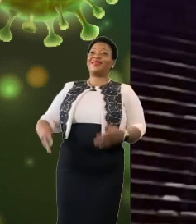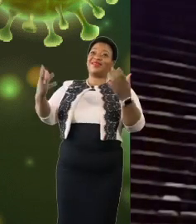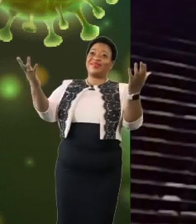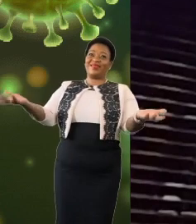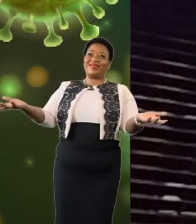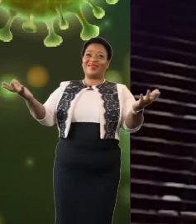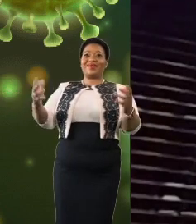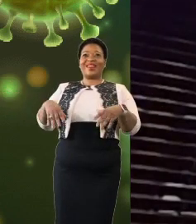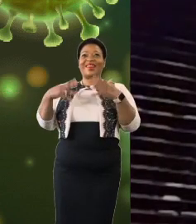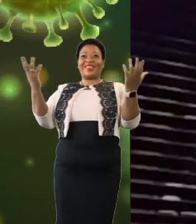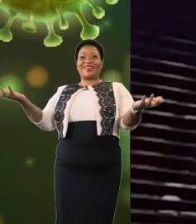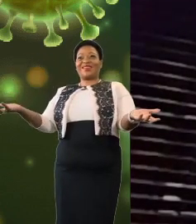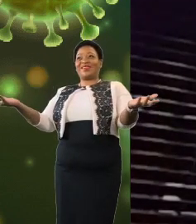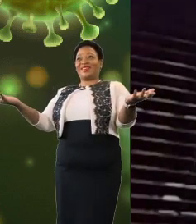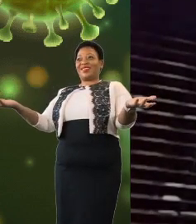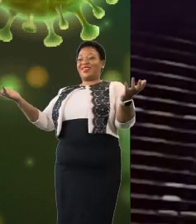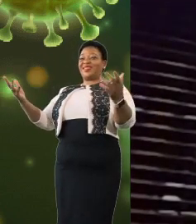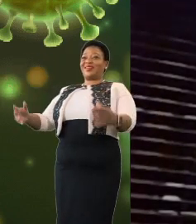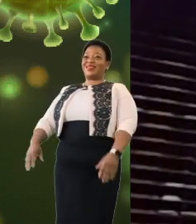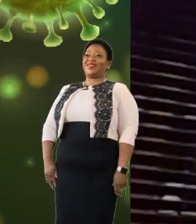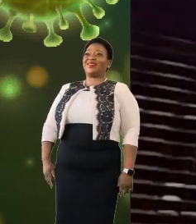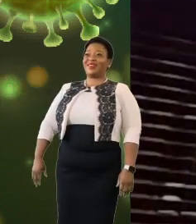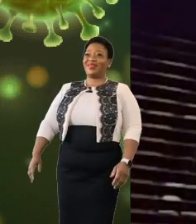very much for your participation.